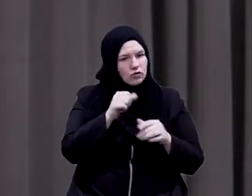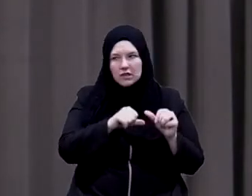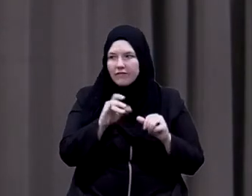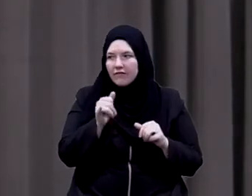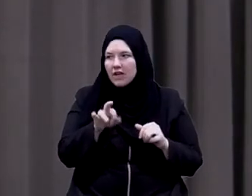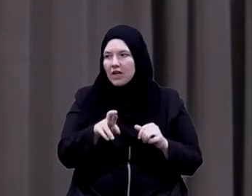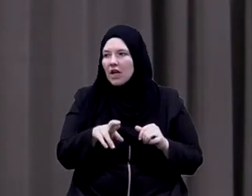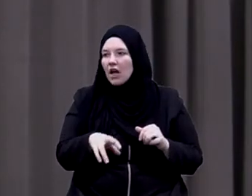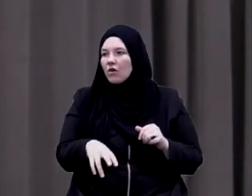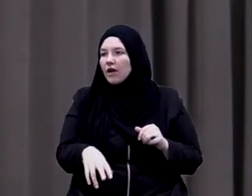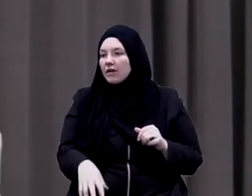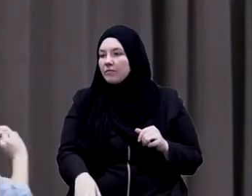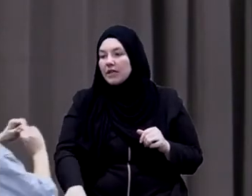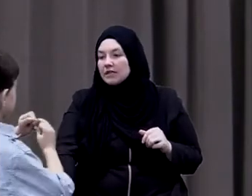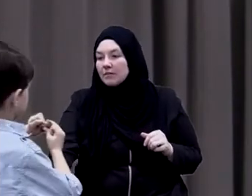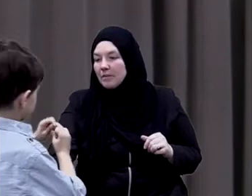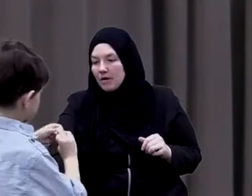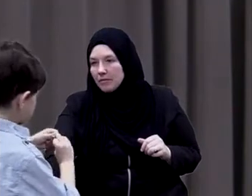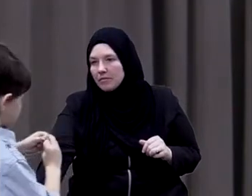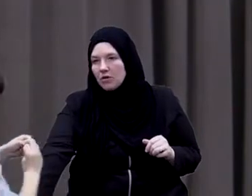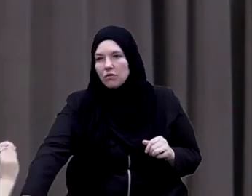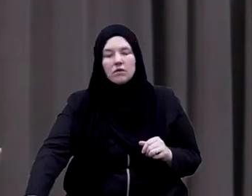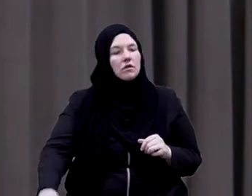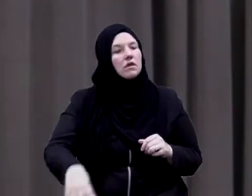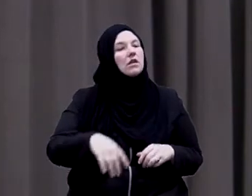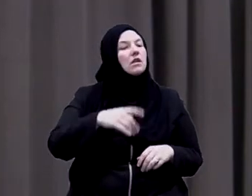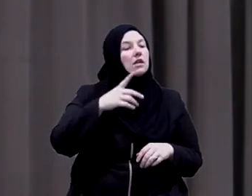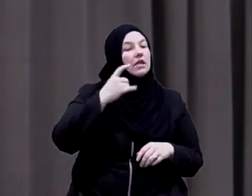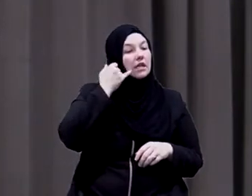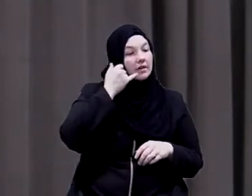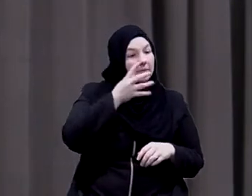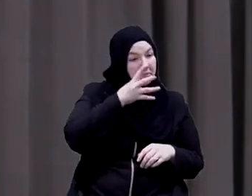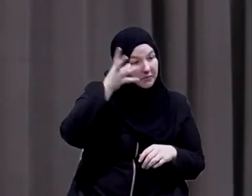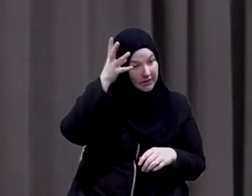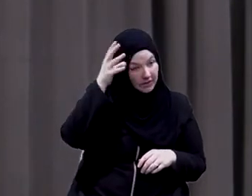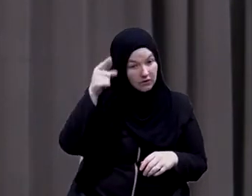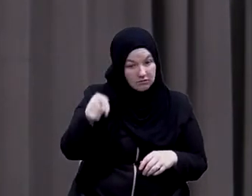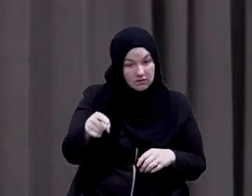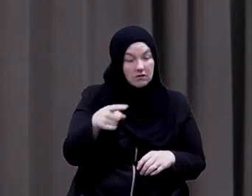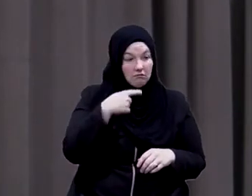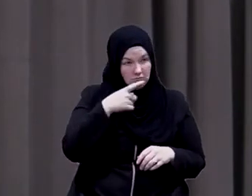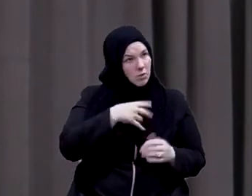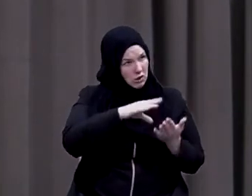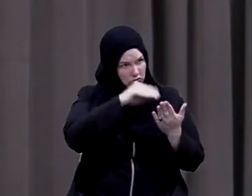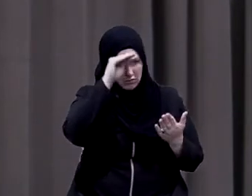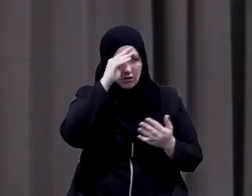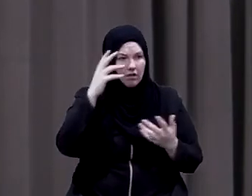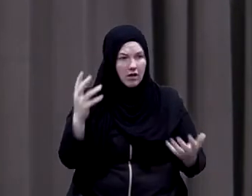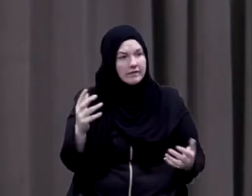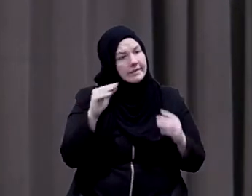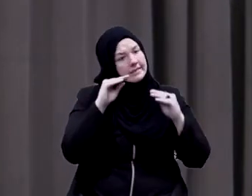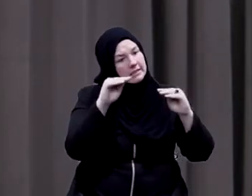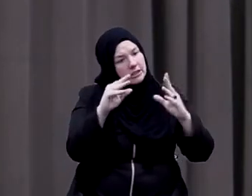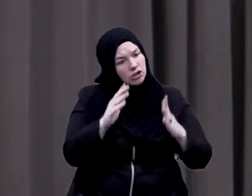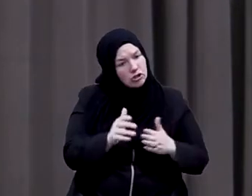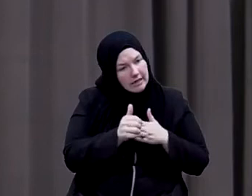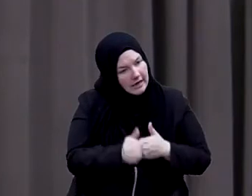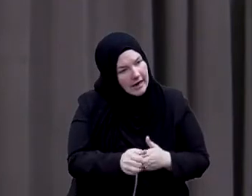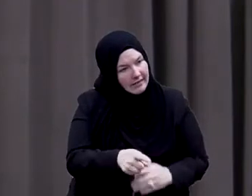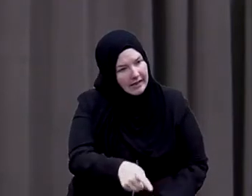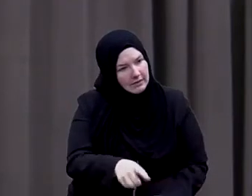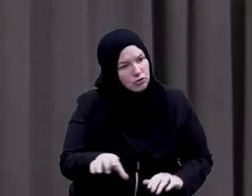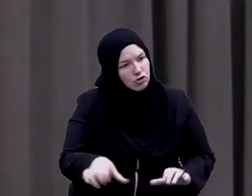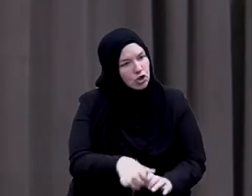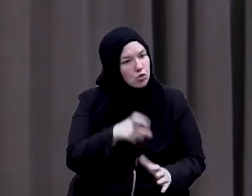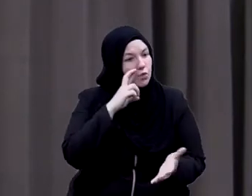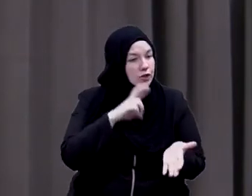they did not know as much as their children learned from their teacher. Their teacher guided them to do